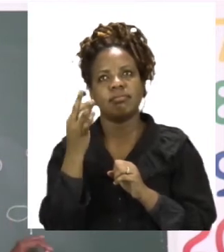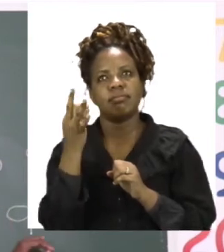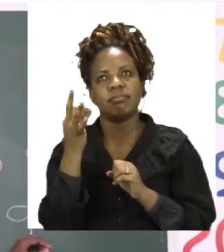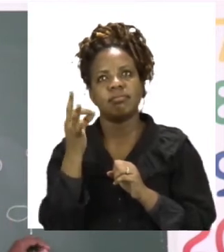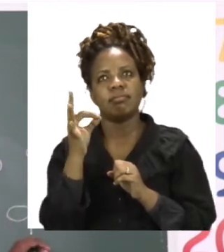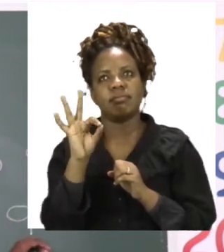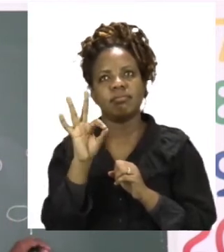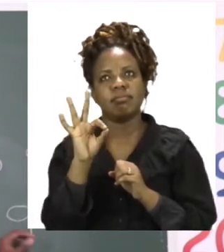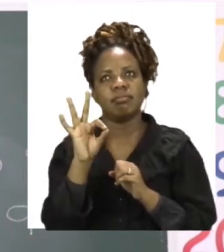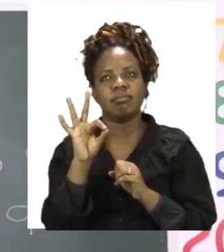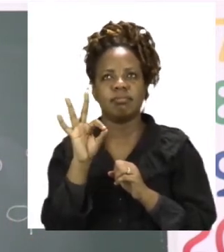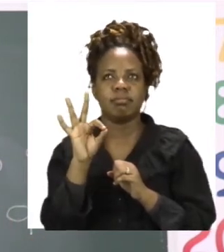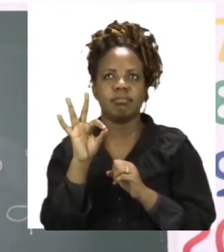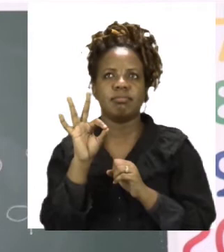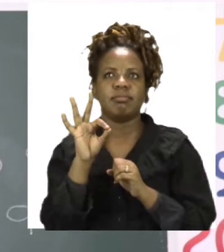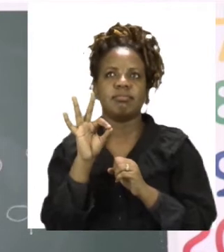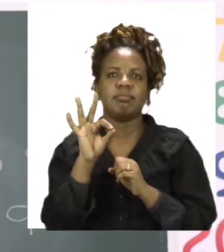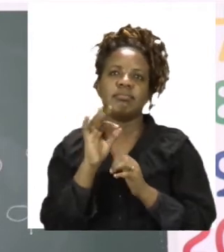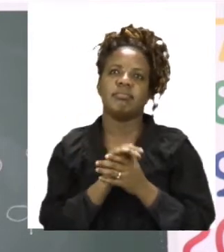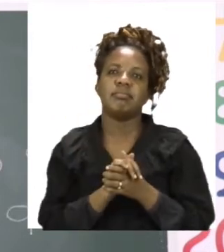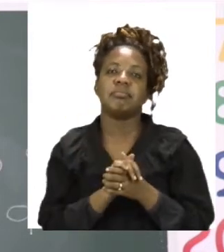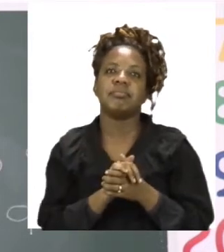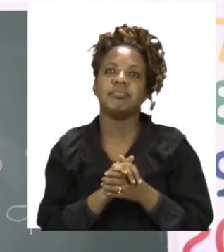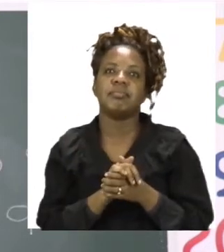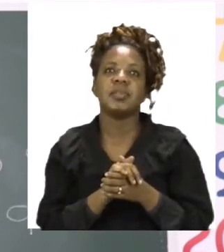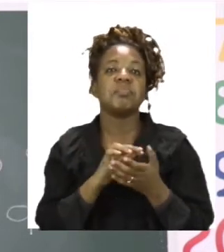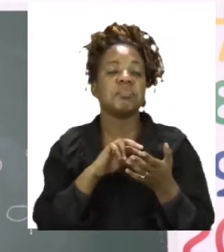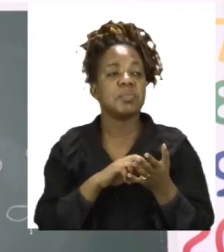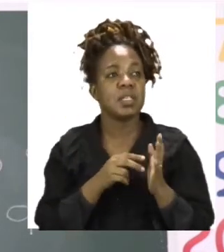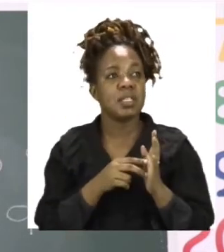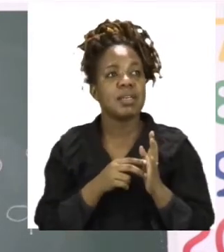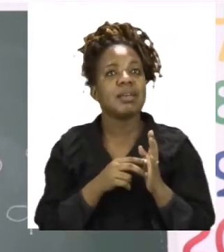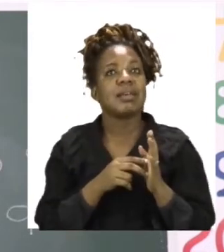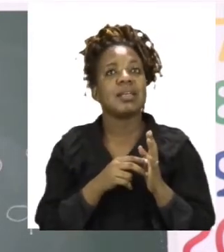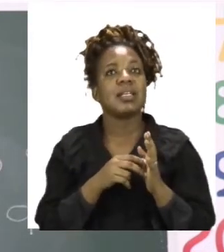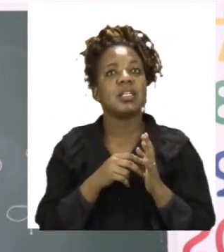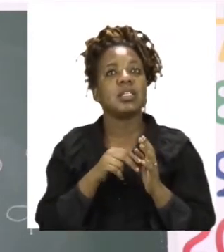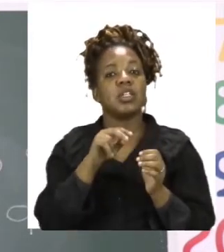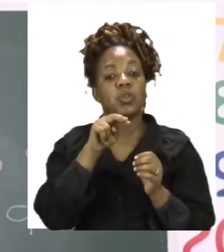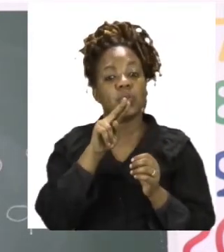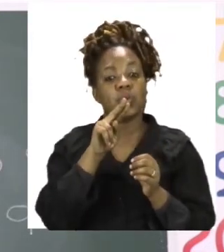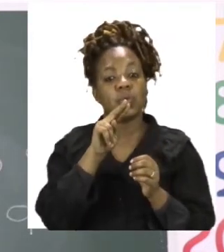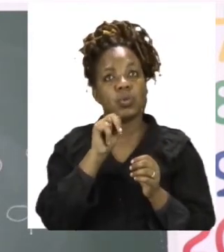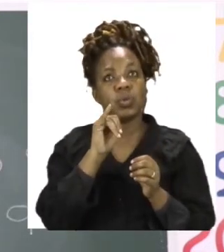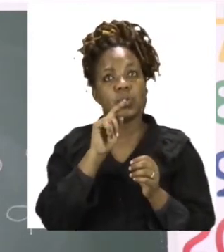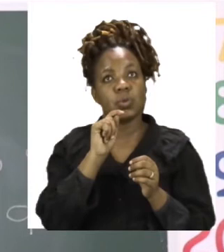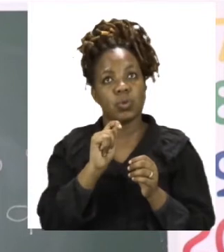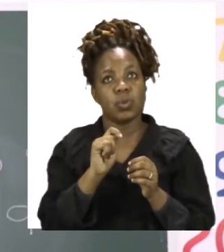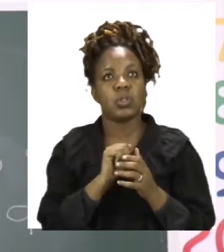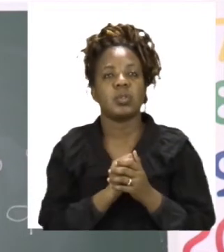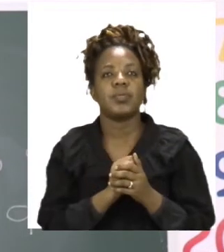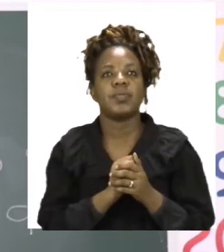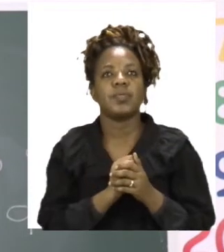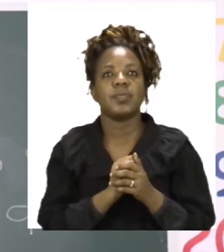or 9, which means that we are still focusing on the